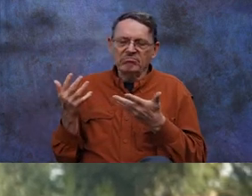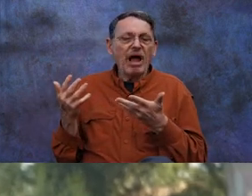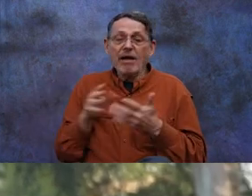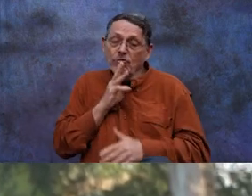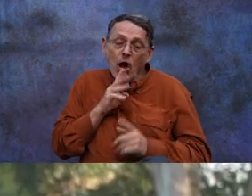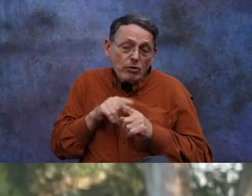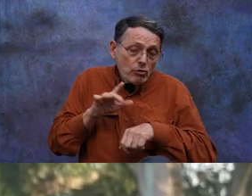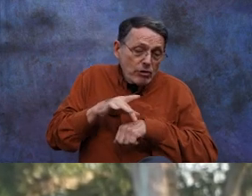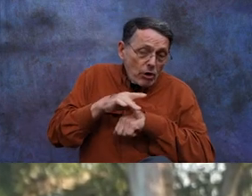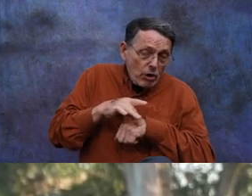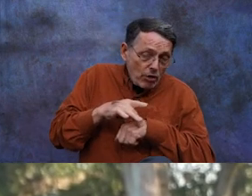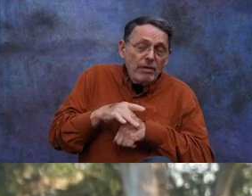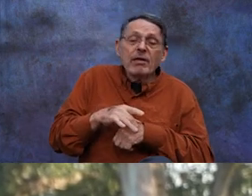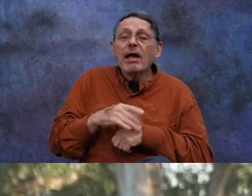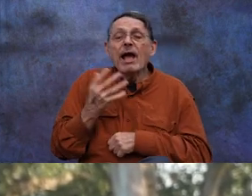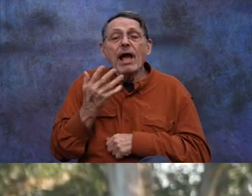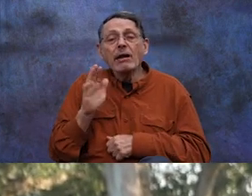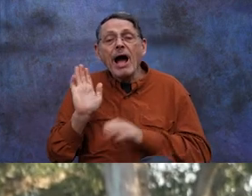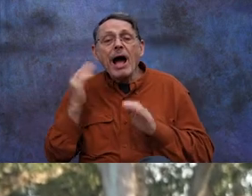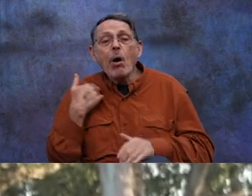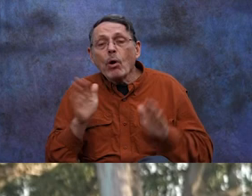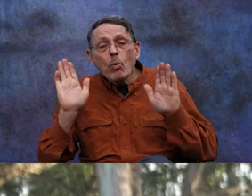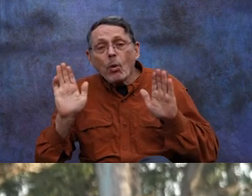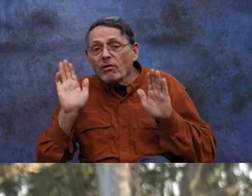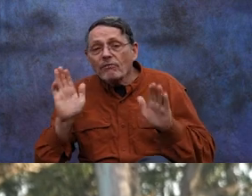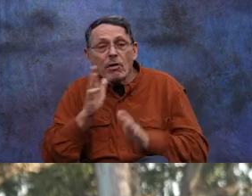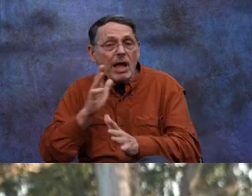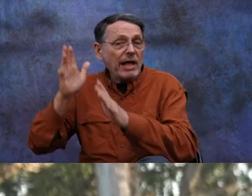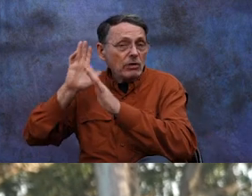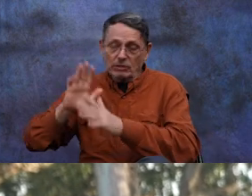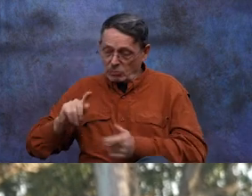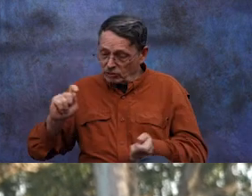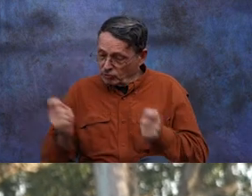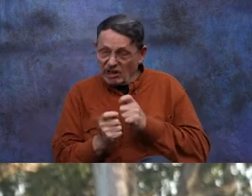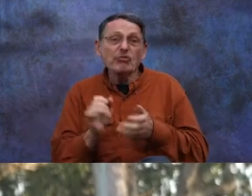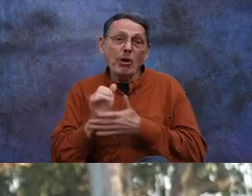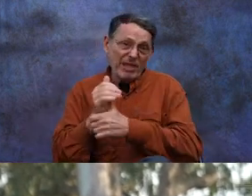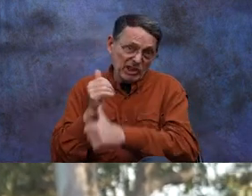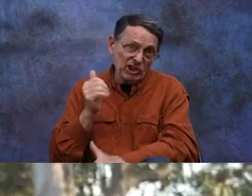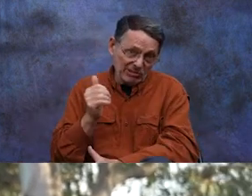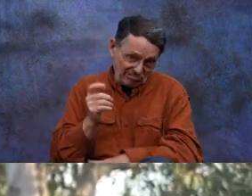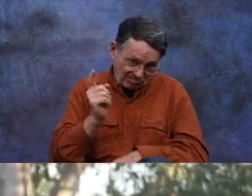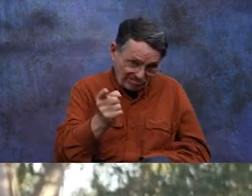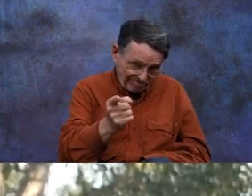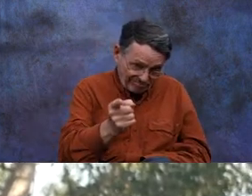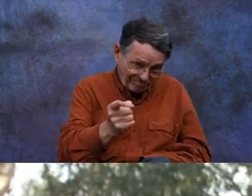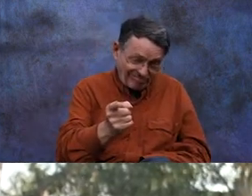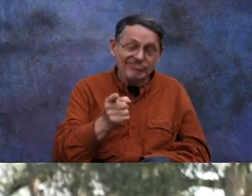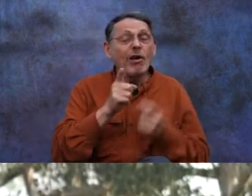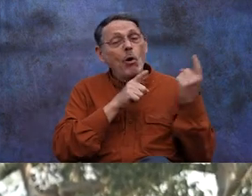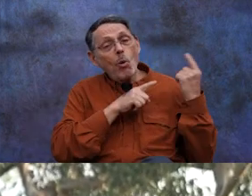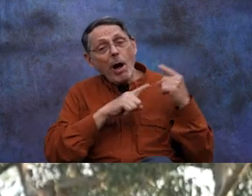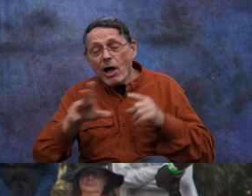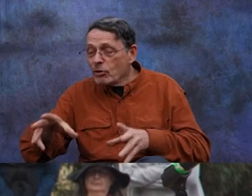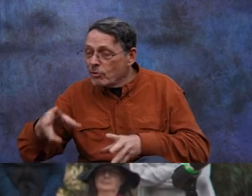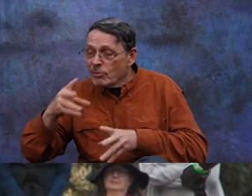earth and these wonderful ancestors, and they're gonna transform that shit. So, as you breathe